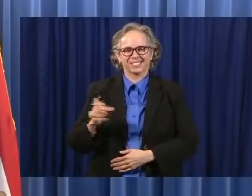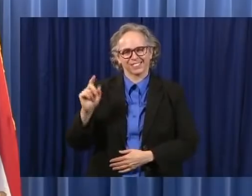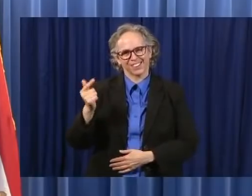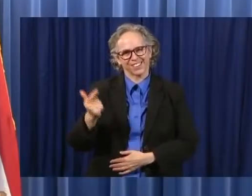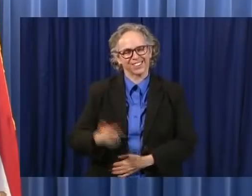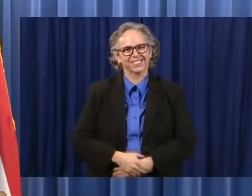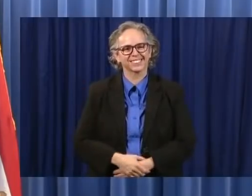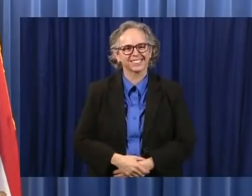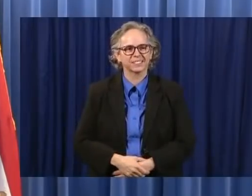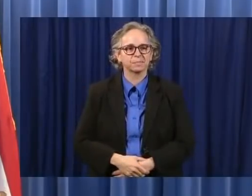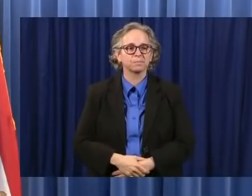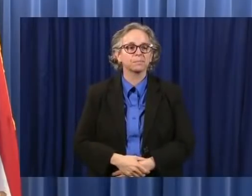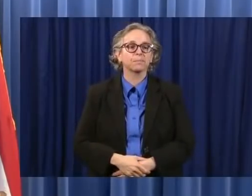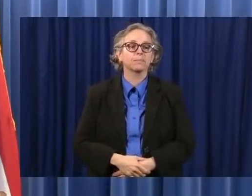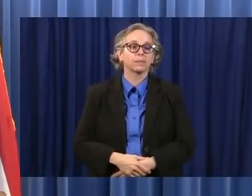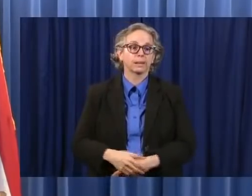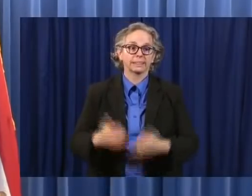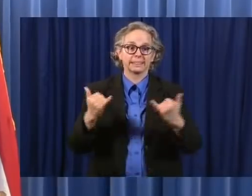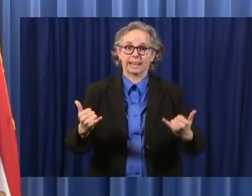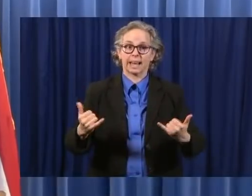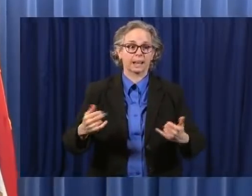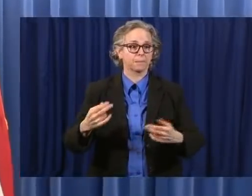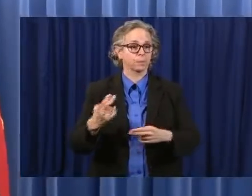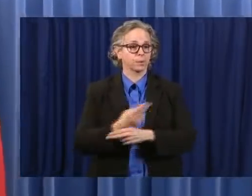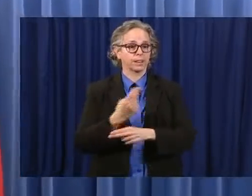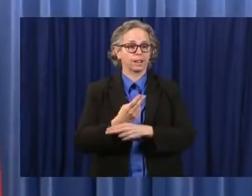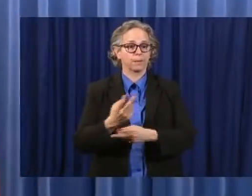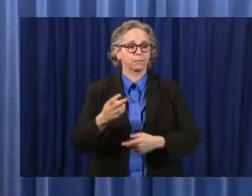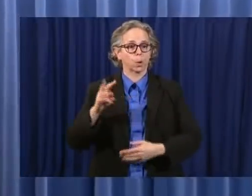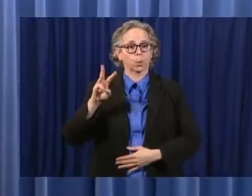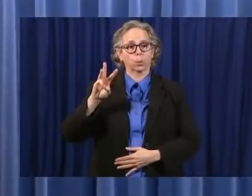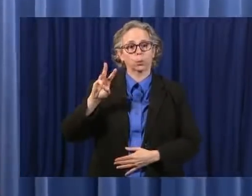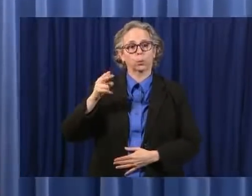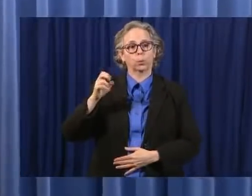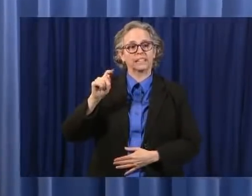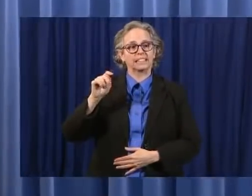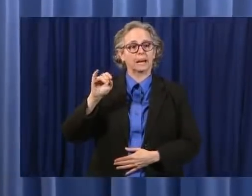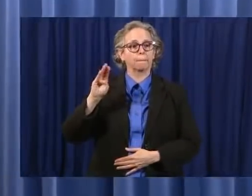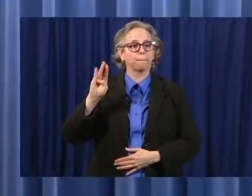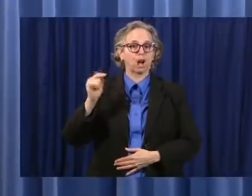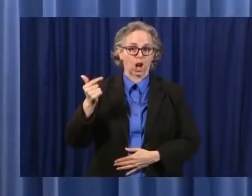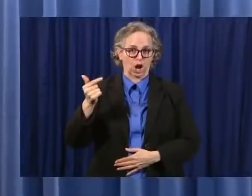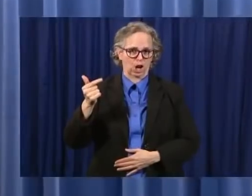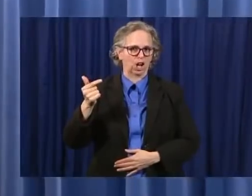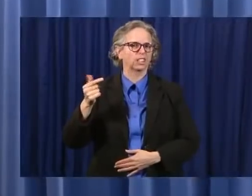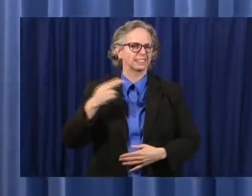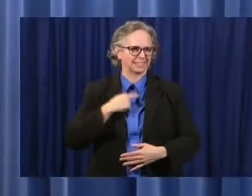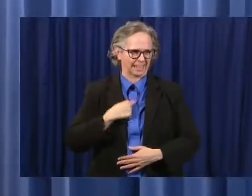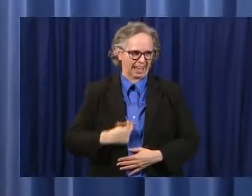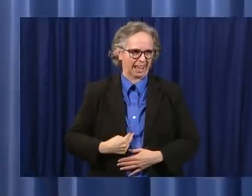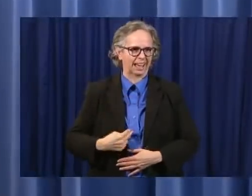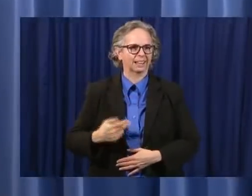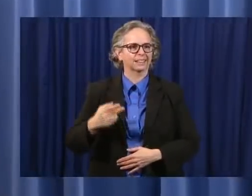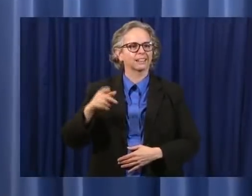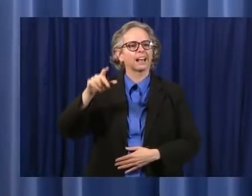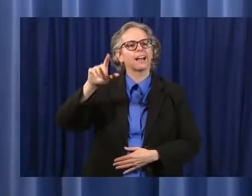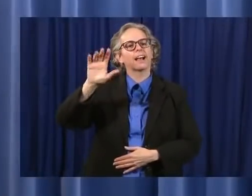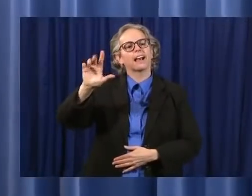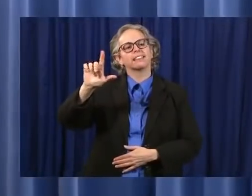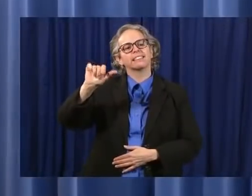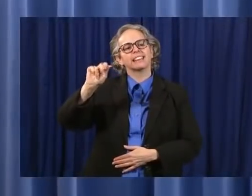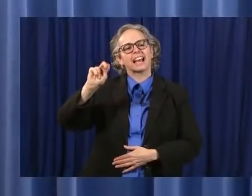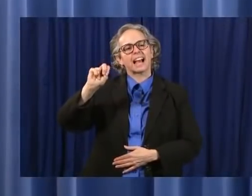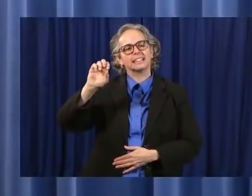Today I'm wearing a Wittenberg tie. Lance Himes, Chief of Staff of the Department of Health, is